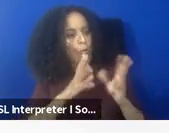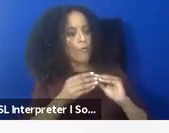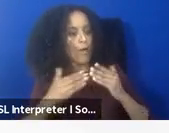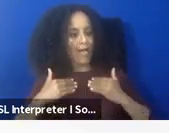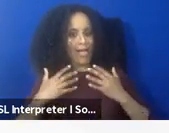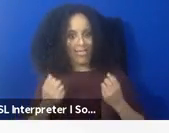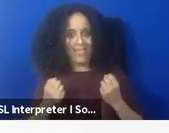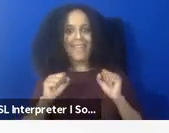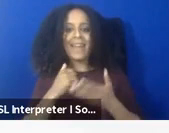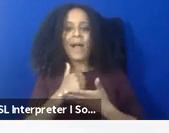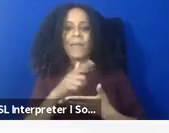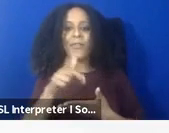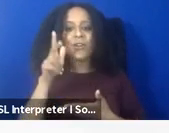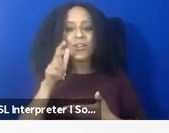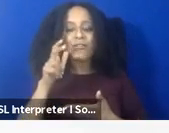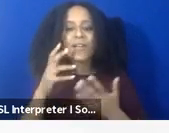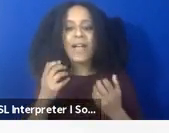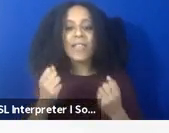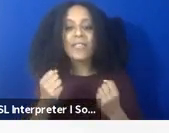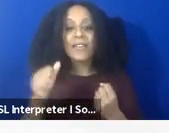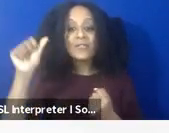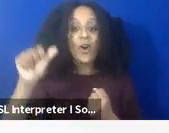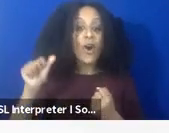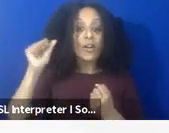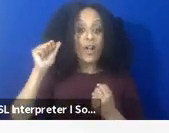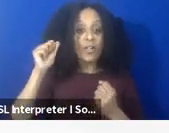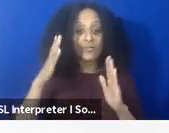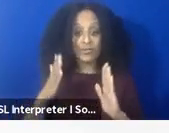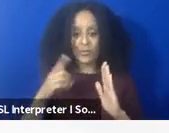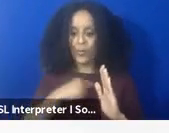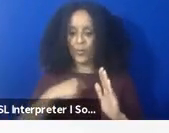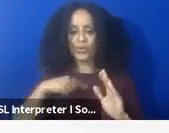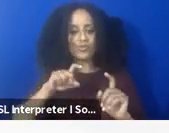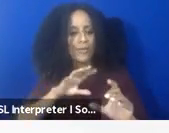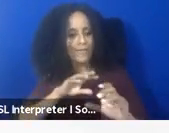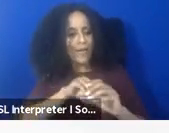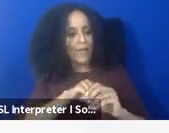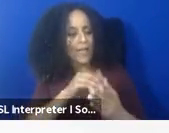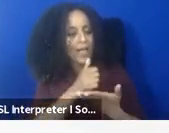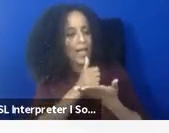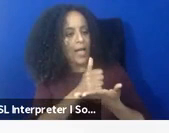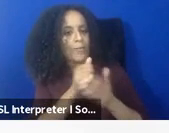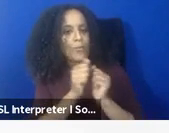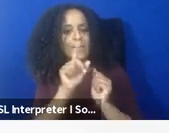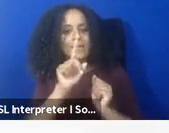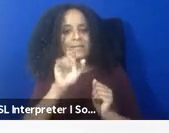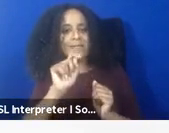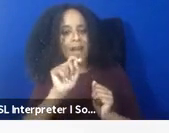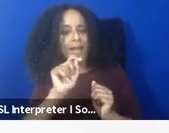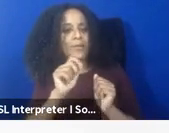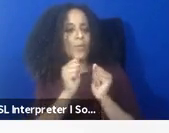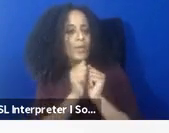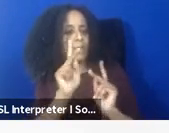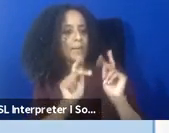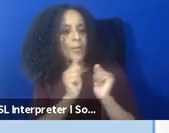help their hearing health. As audiologists, we should also be involved in helping our patients with diabetes by discussing the importance